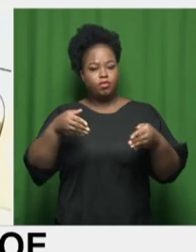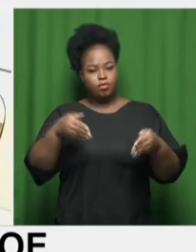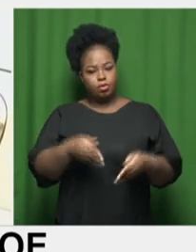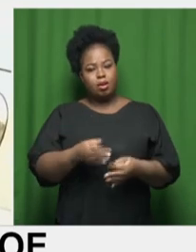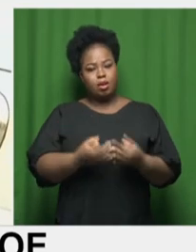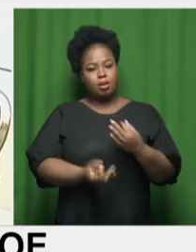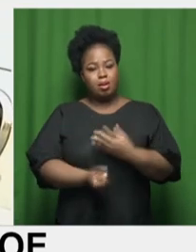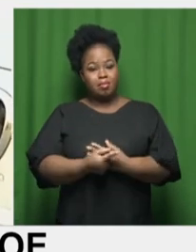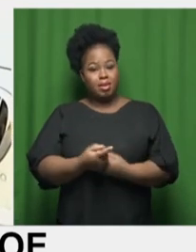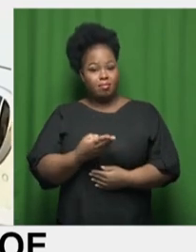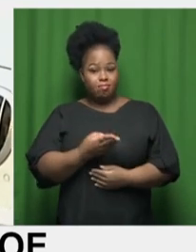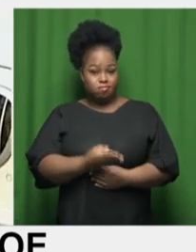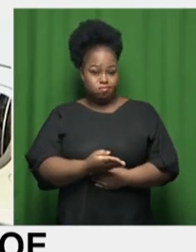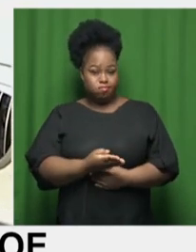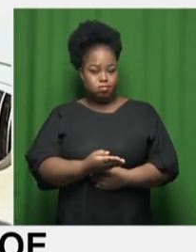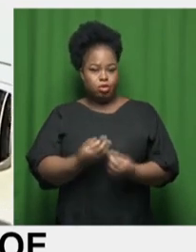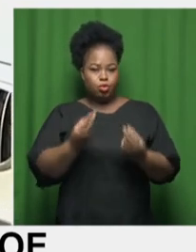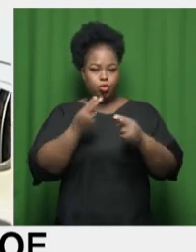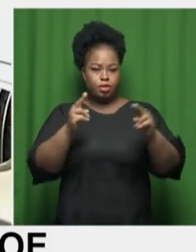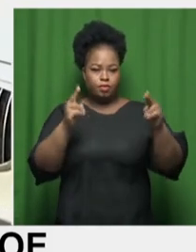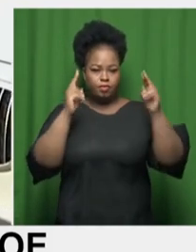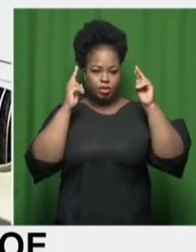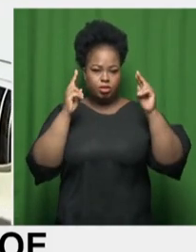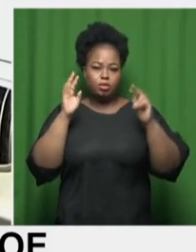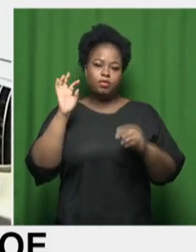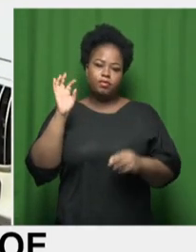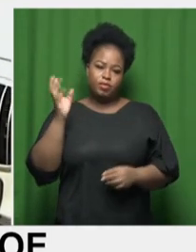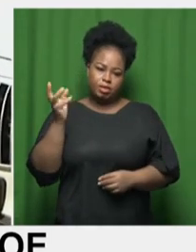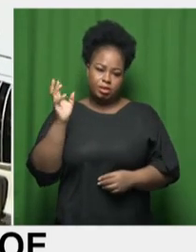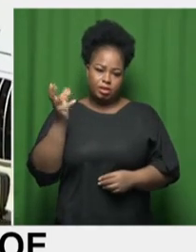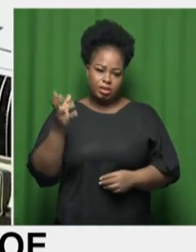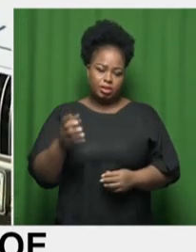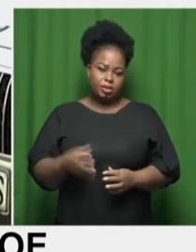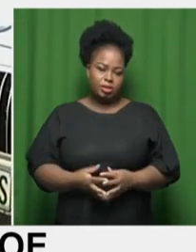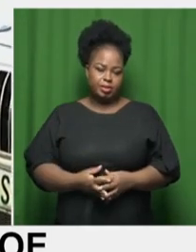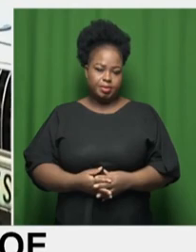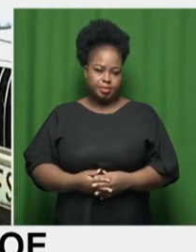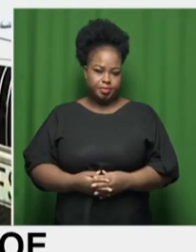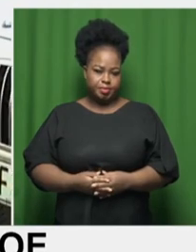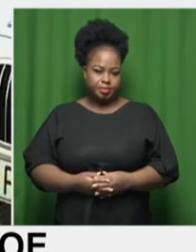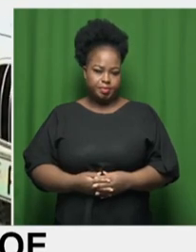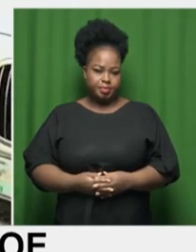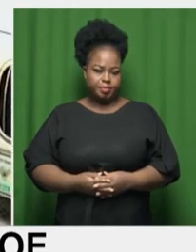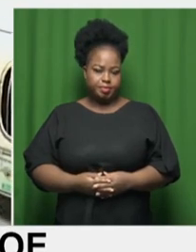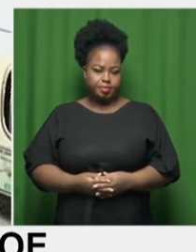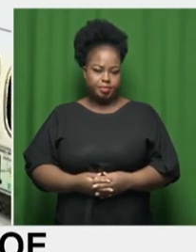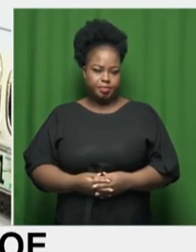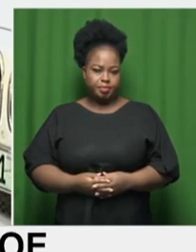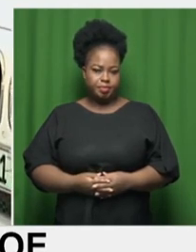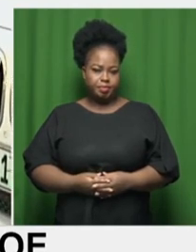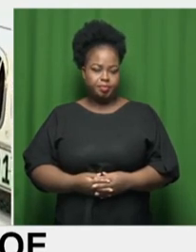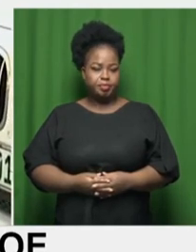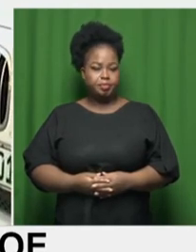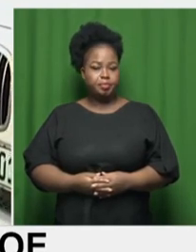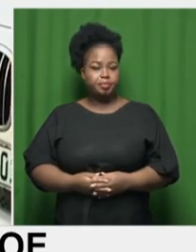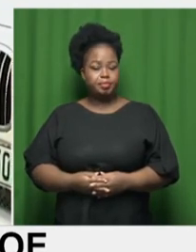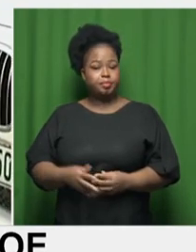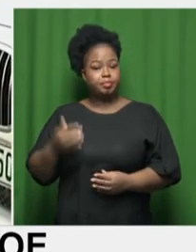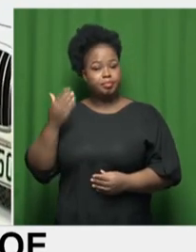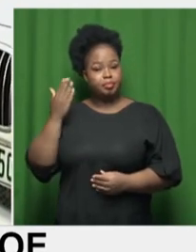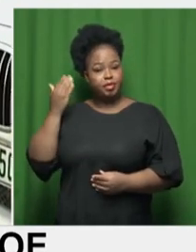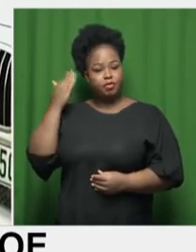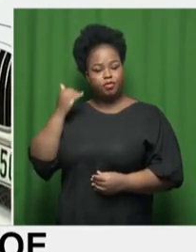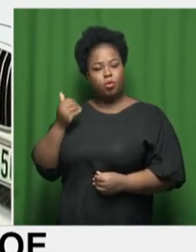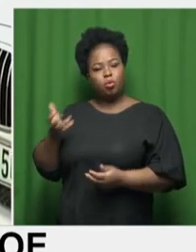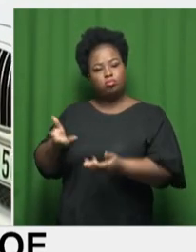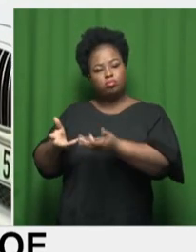take place at the University of the Free State. We were talking just earlier with the